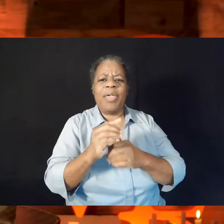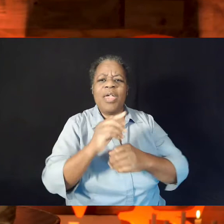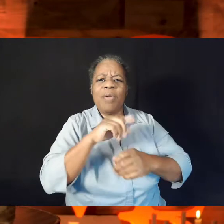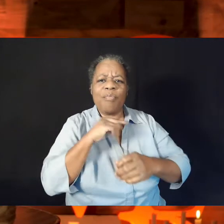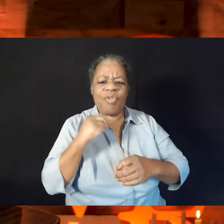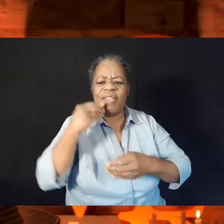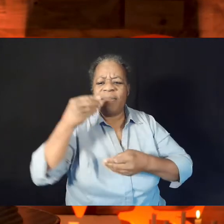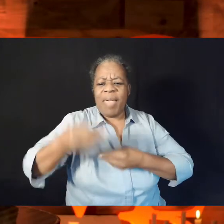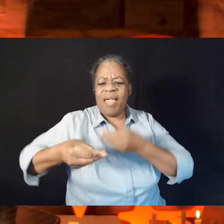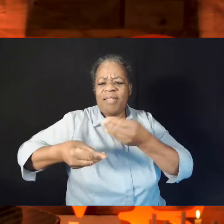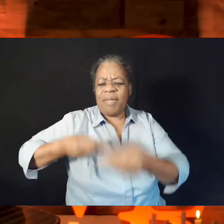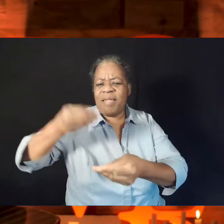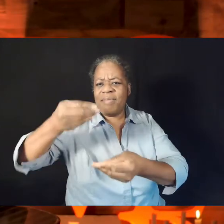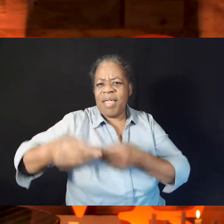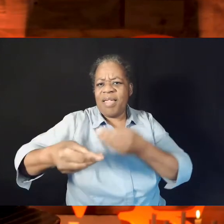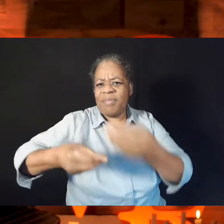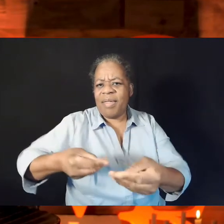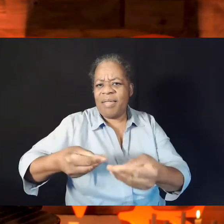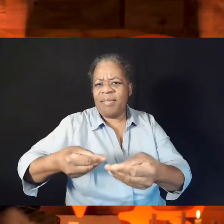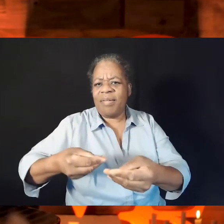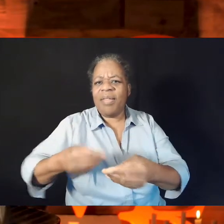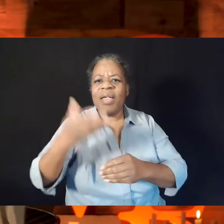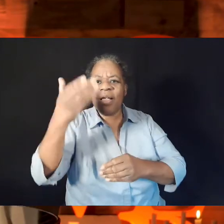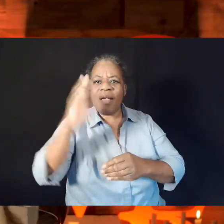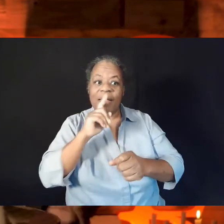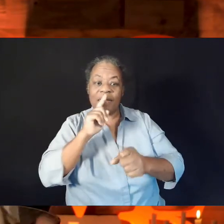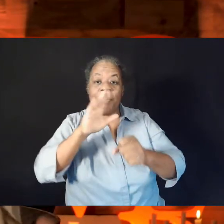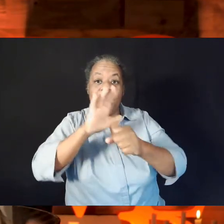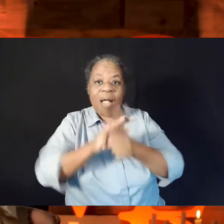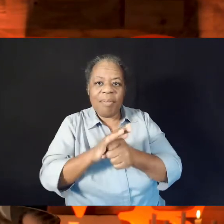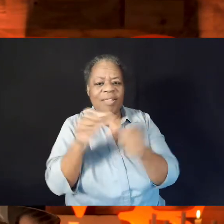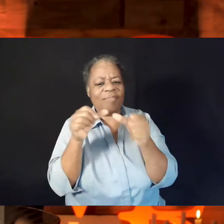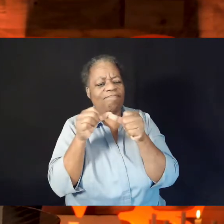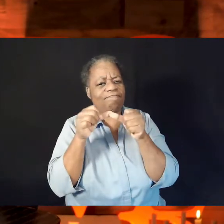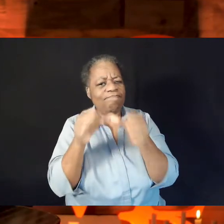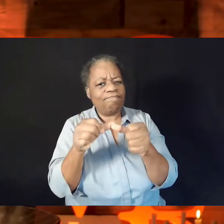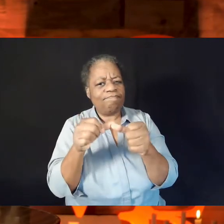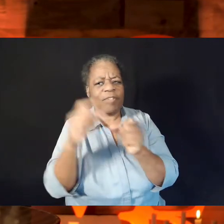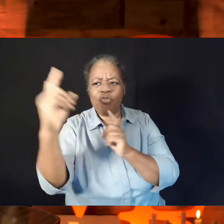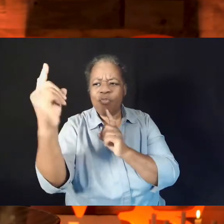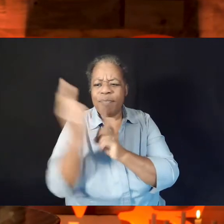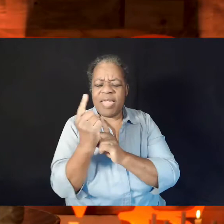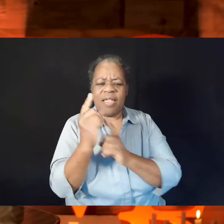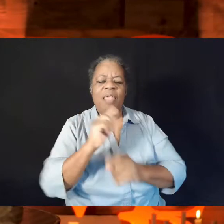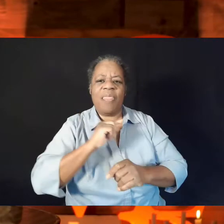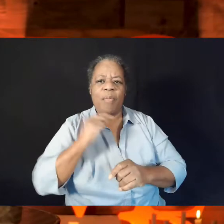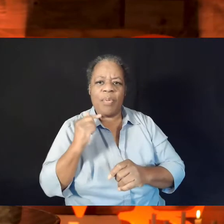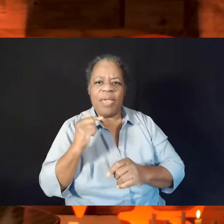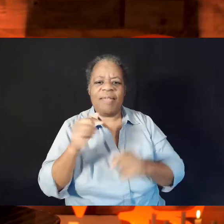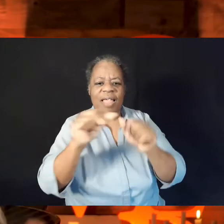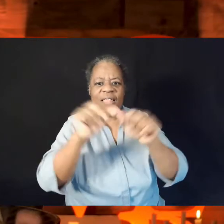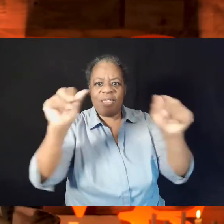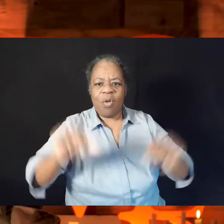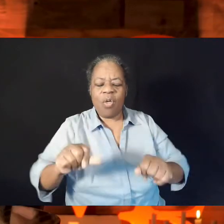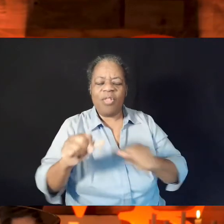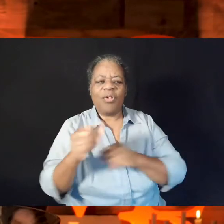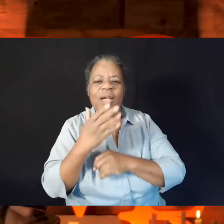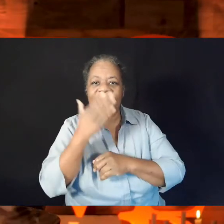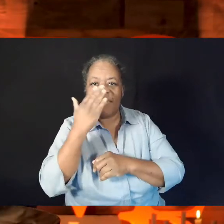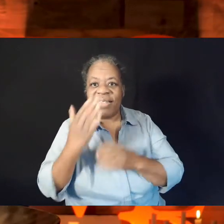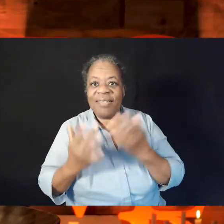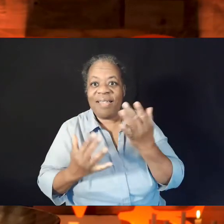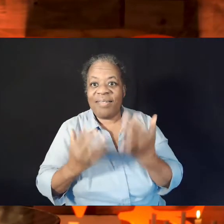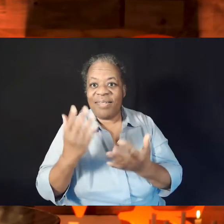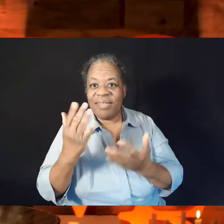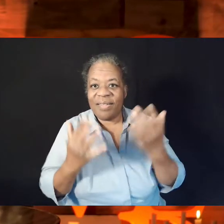the generations, and God's promise remained to meet the priest at the altar of incense. This is